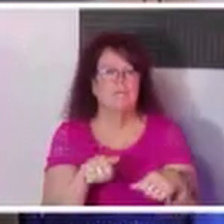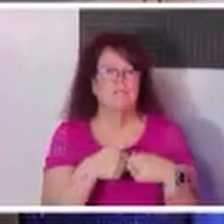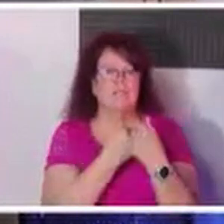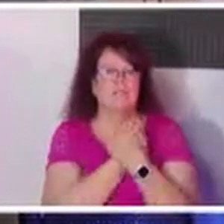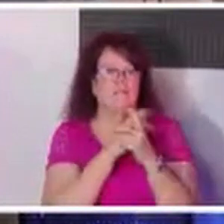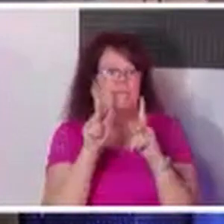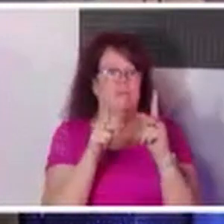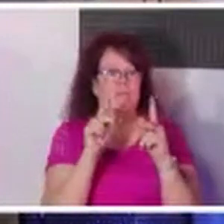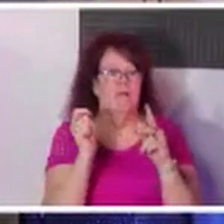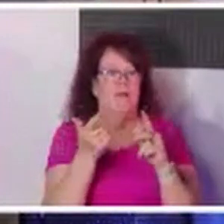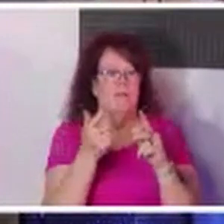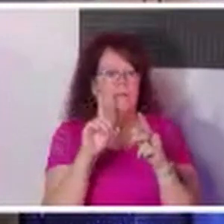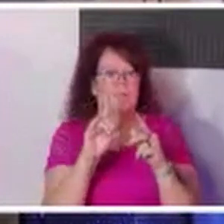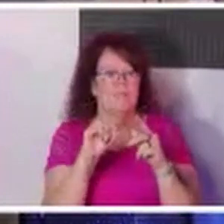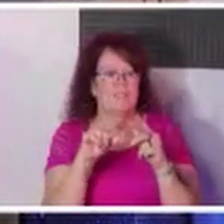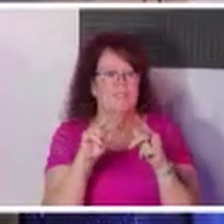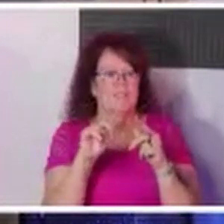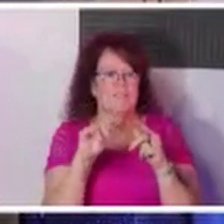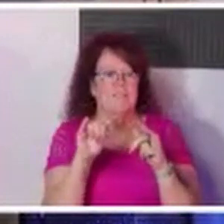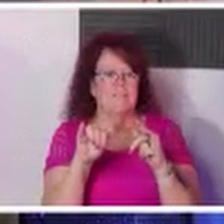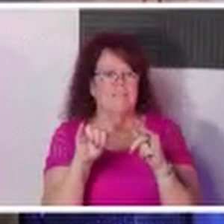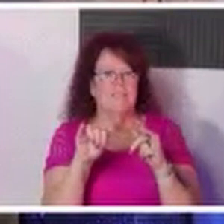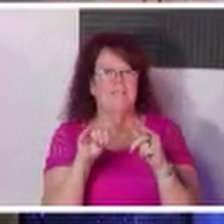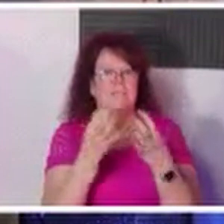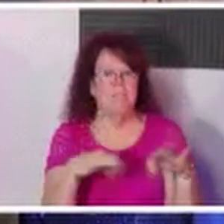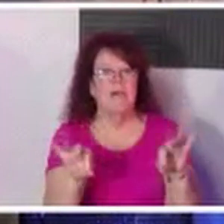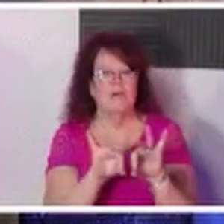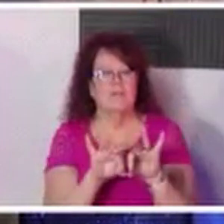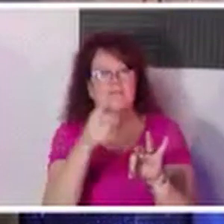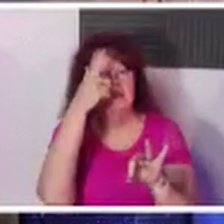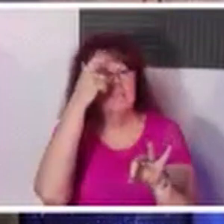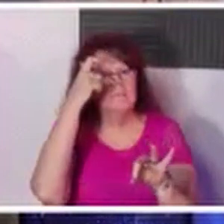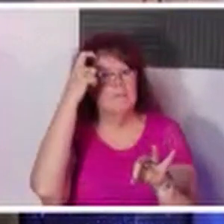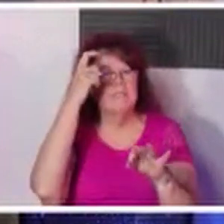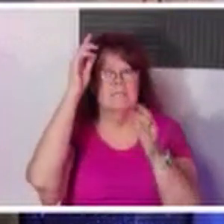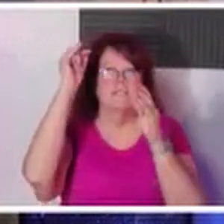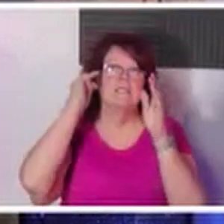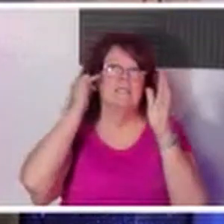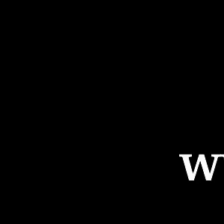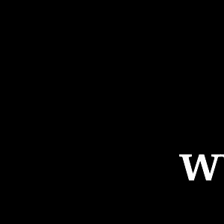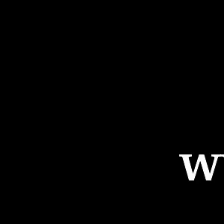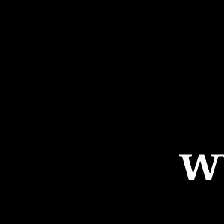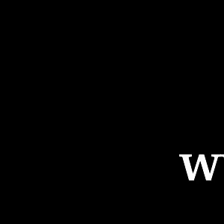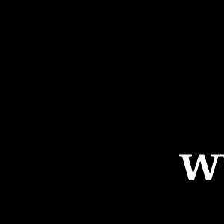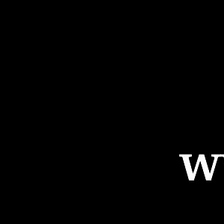although the dignity of every human matters because of the image of God. Amen?